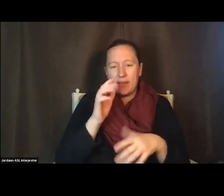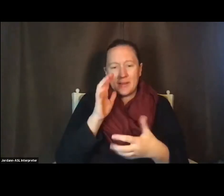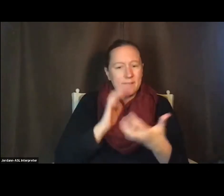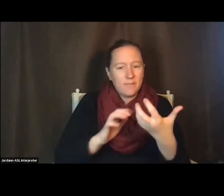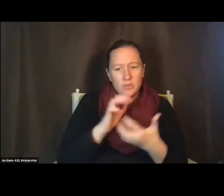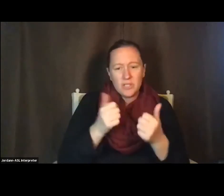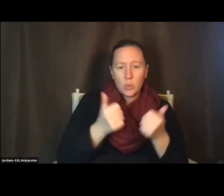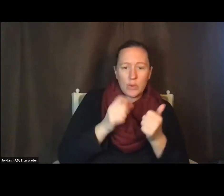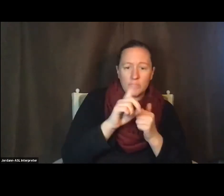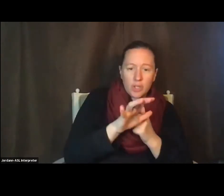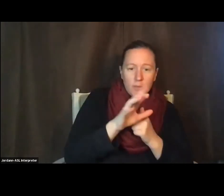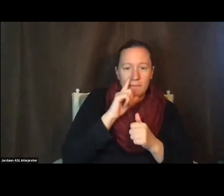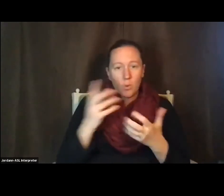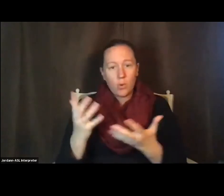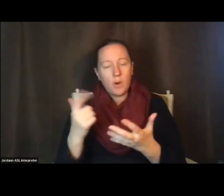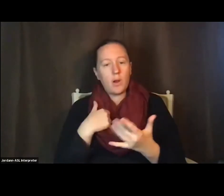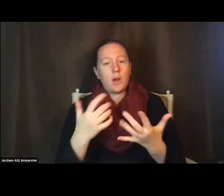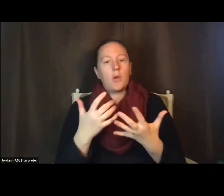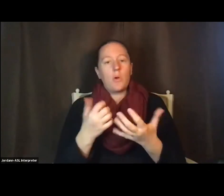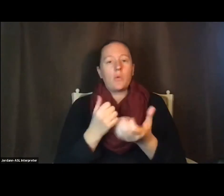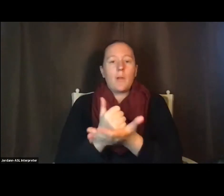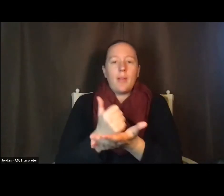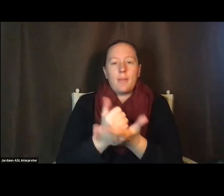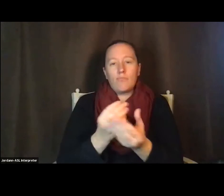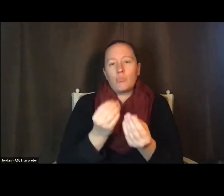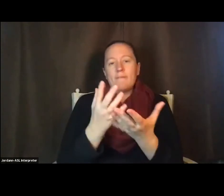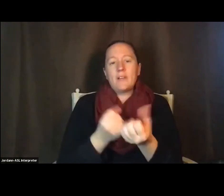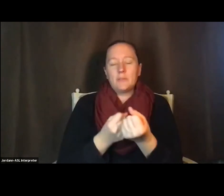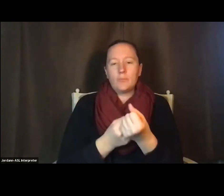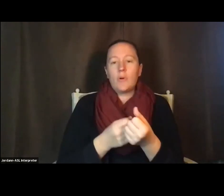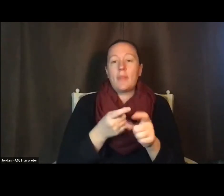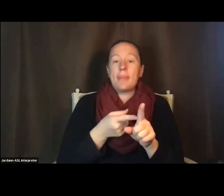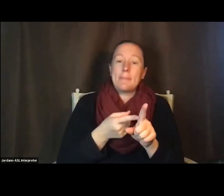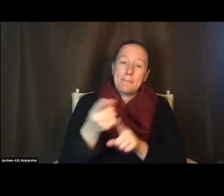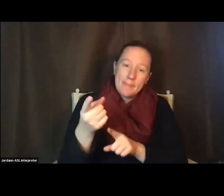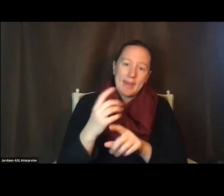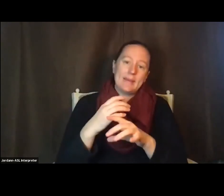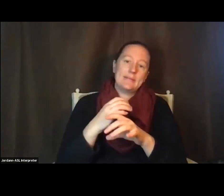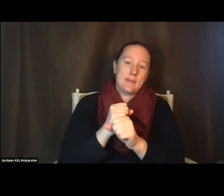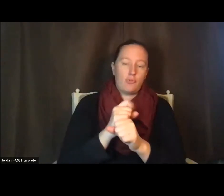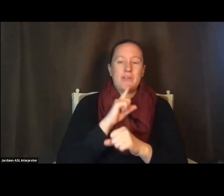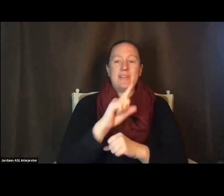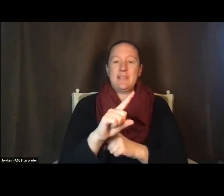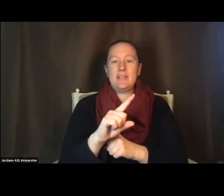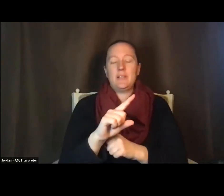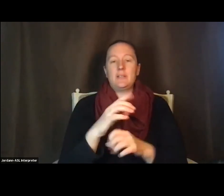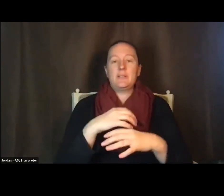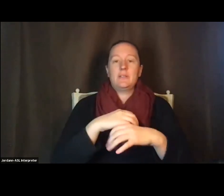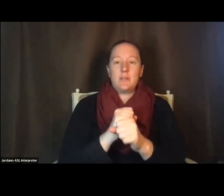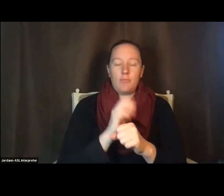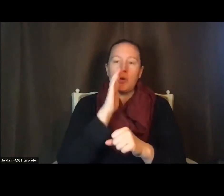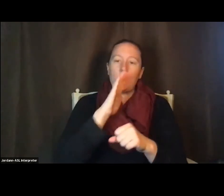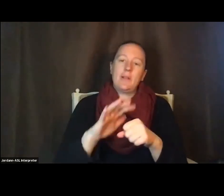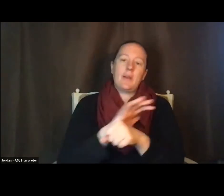So I just want to try to offer a little bit of support to that. The main summary document is the summary that will cover